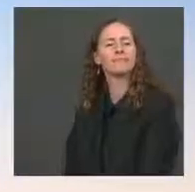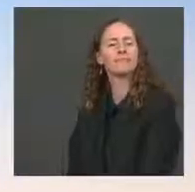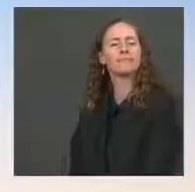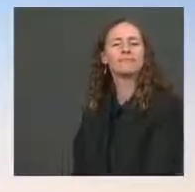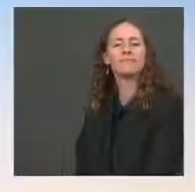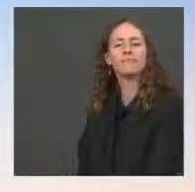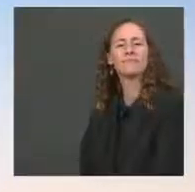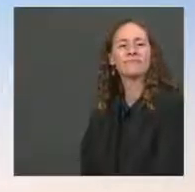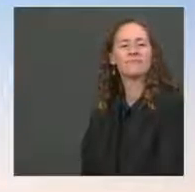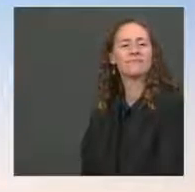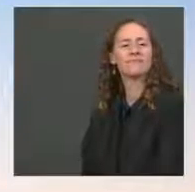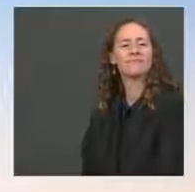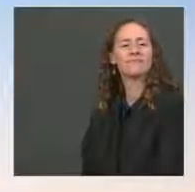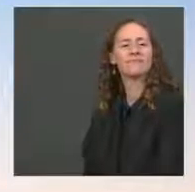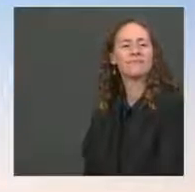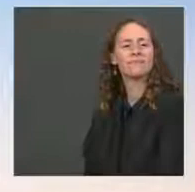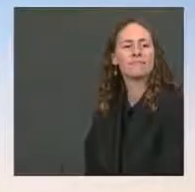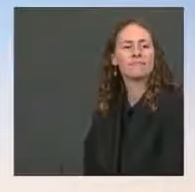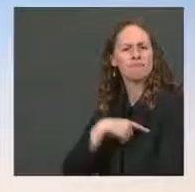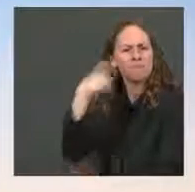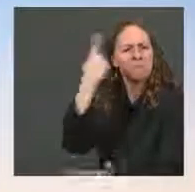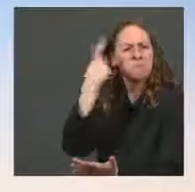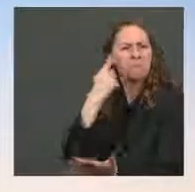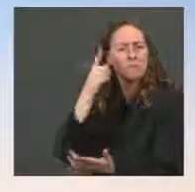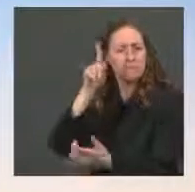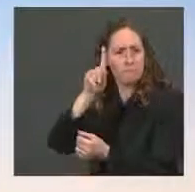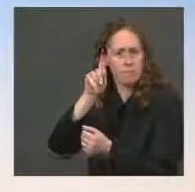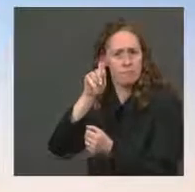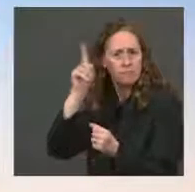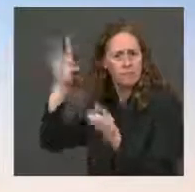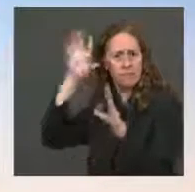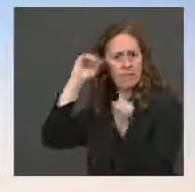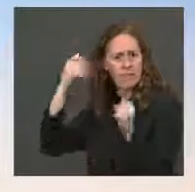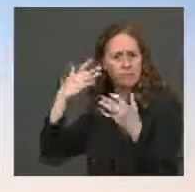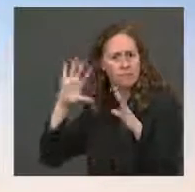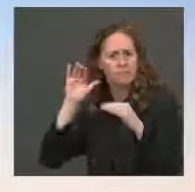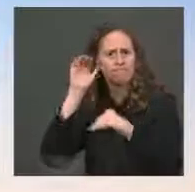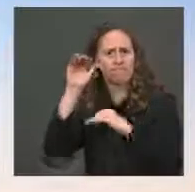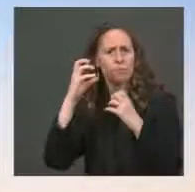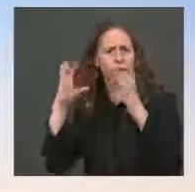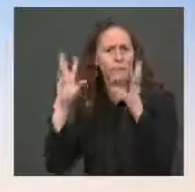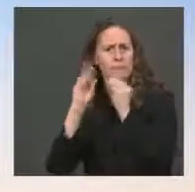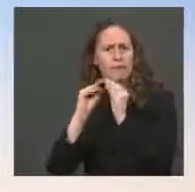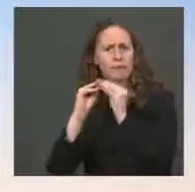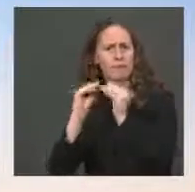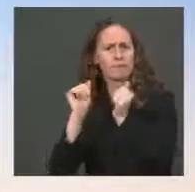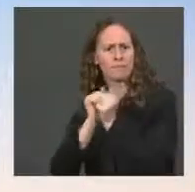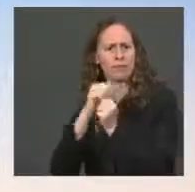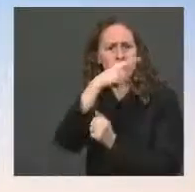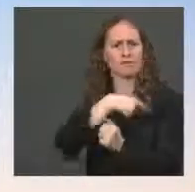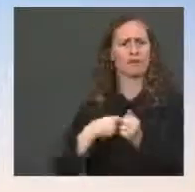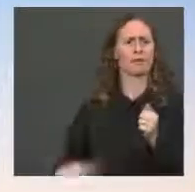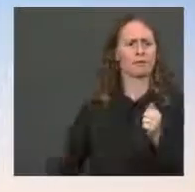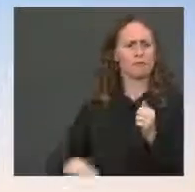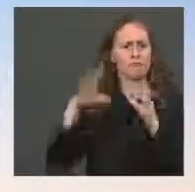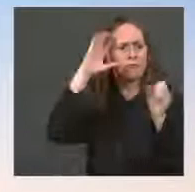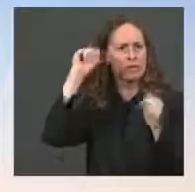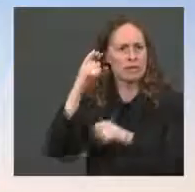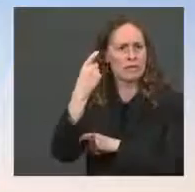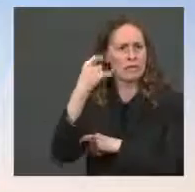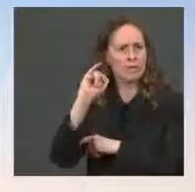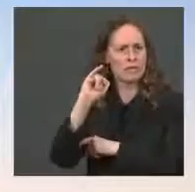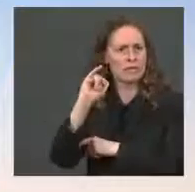Xi for a meeting and President Xi declined that? There's a little bit of confusion. Sure. Well, I know there's been some reporting out